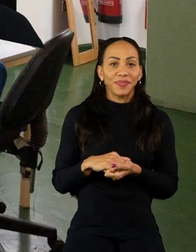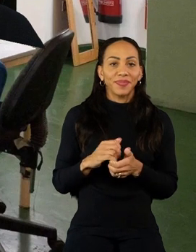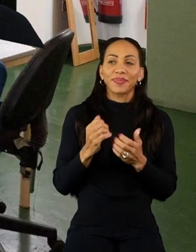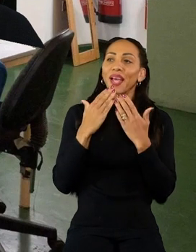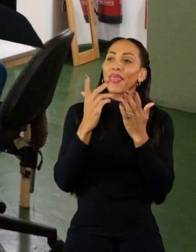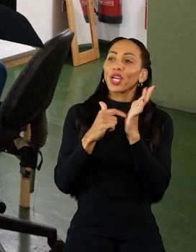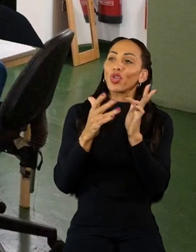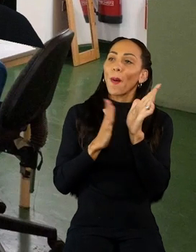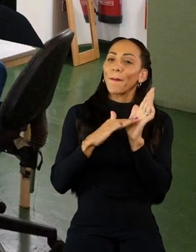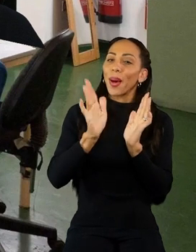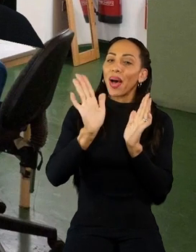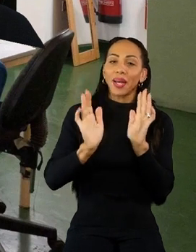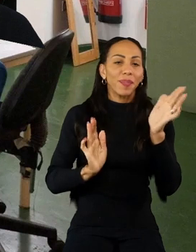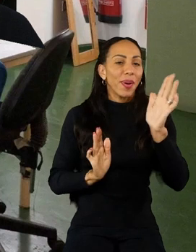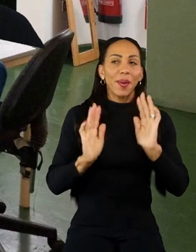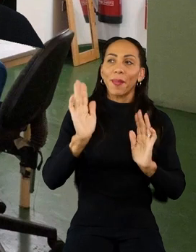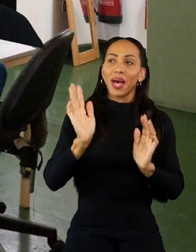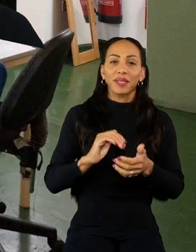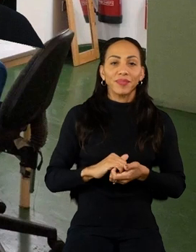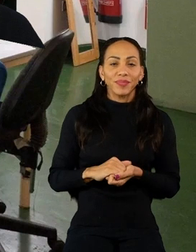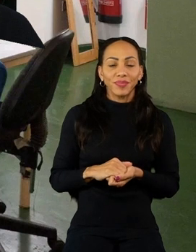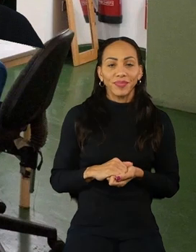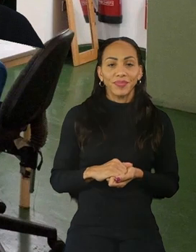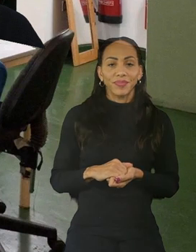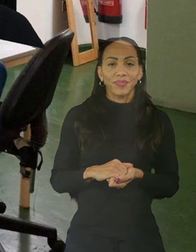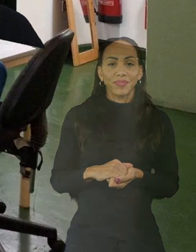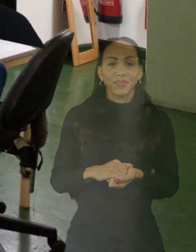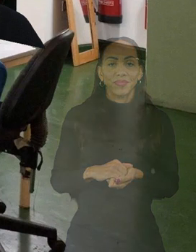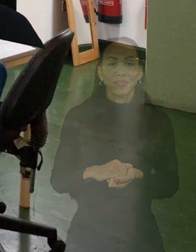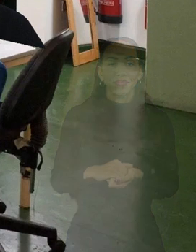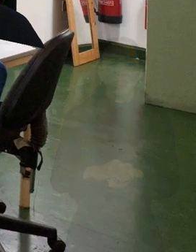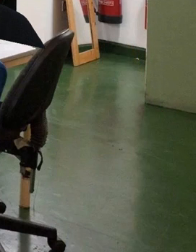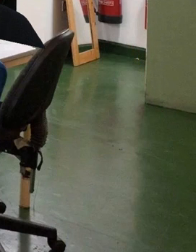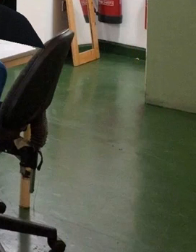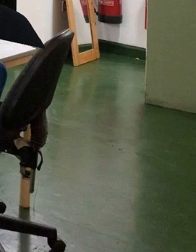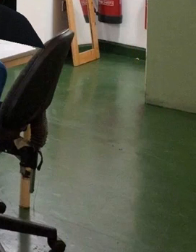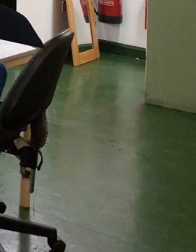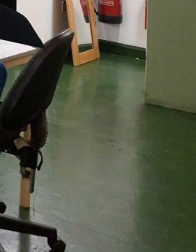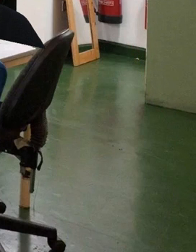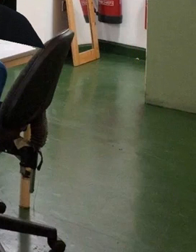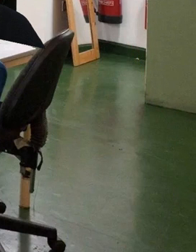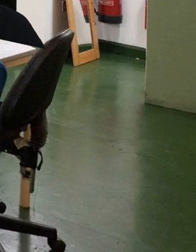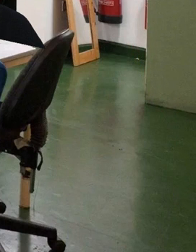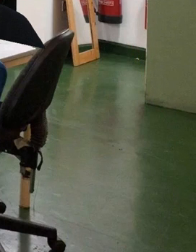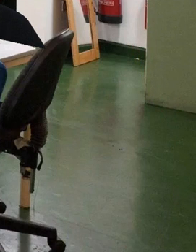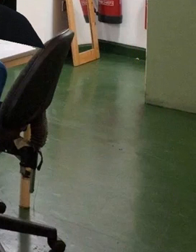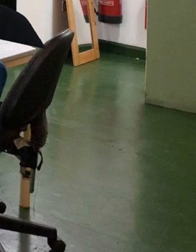No problem. Okay. Thanks, Tom. Cheers now. Well done. Bye-bye. Bye-bye.